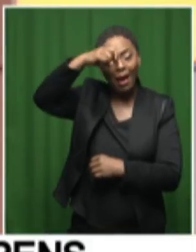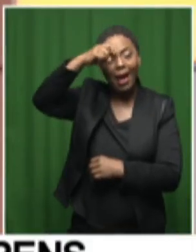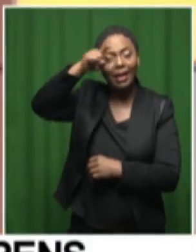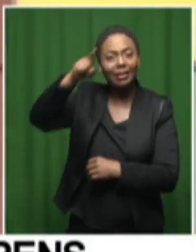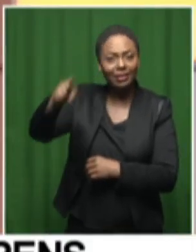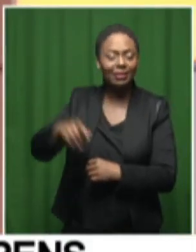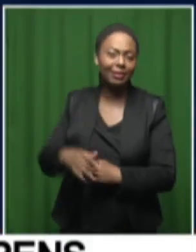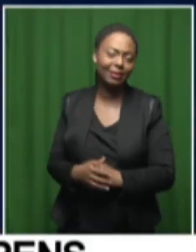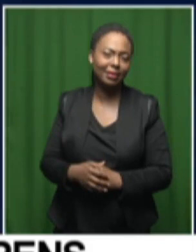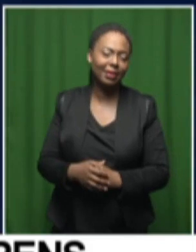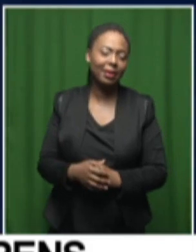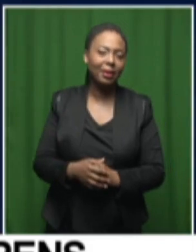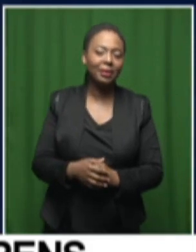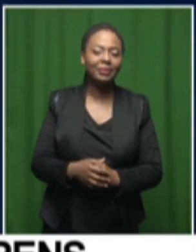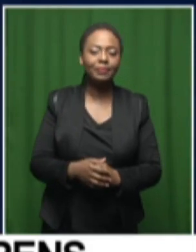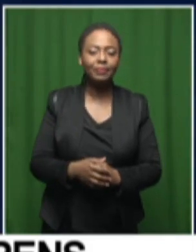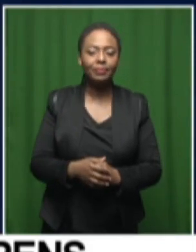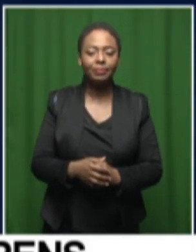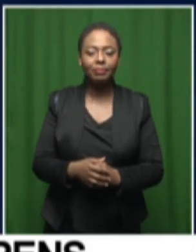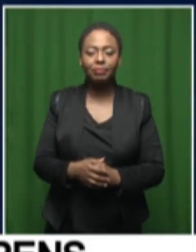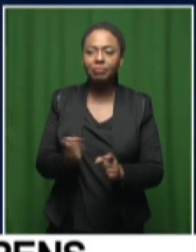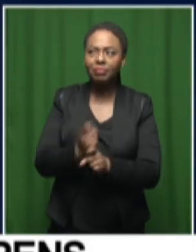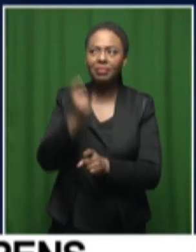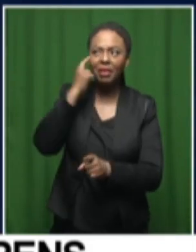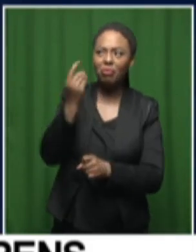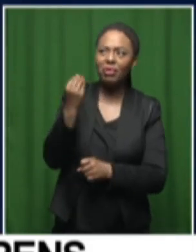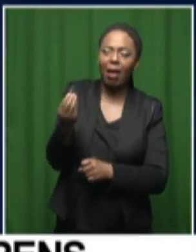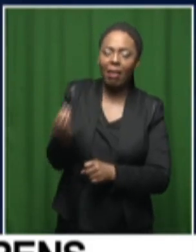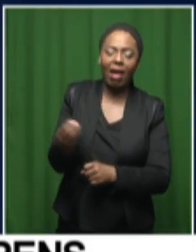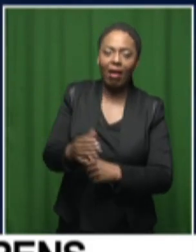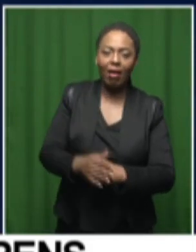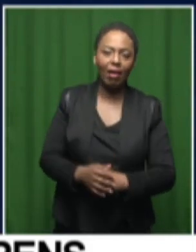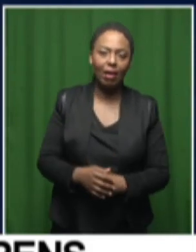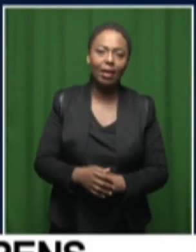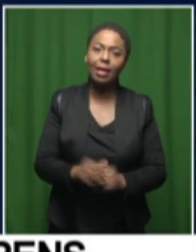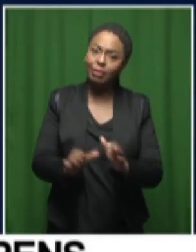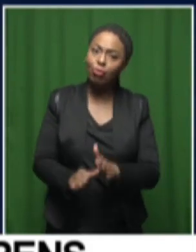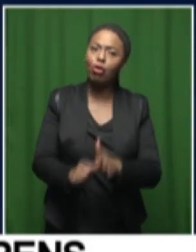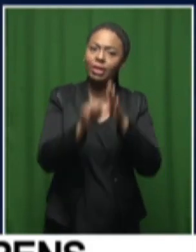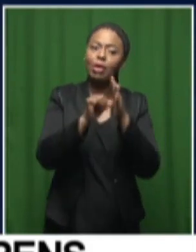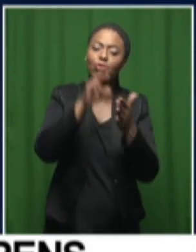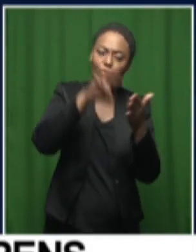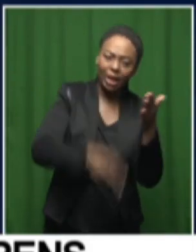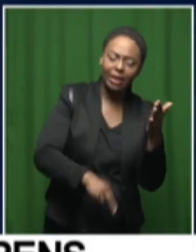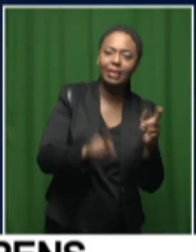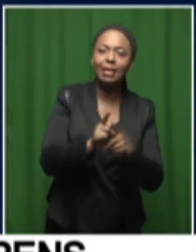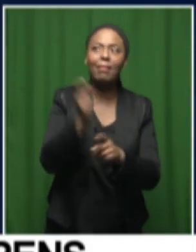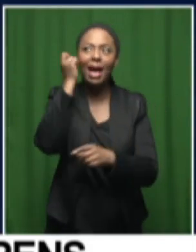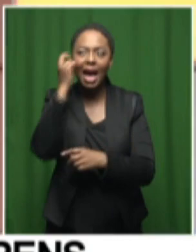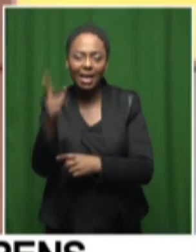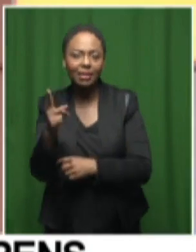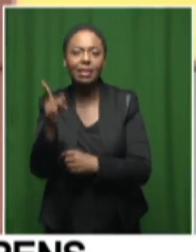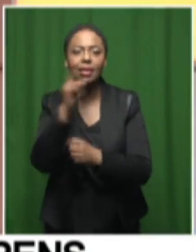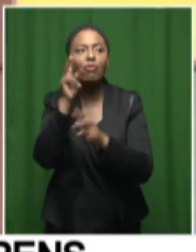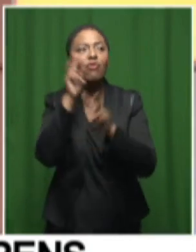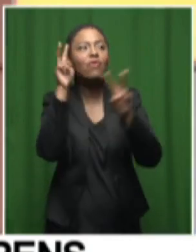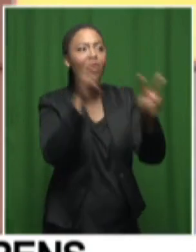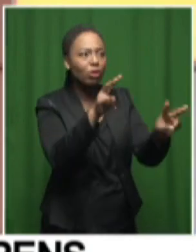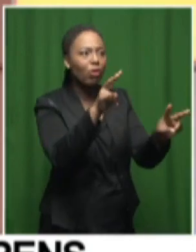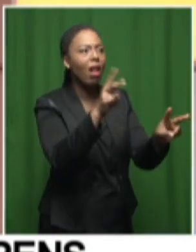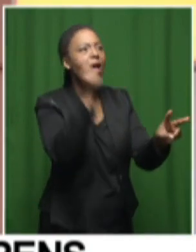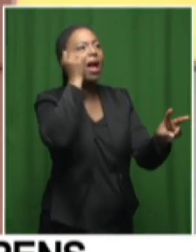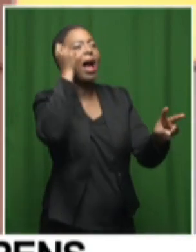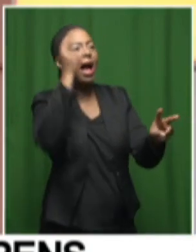credit for. And it's very important that they read and understand this work in visual form as well. Yes, because it's a play. I mean,